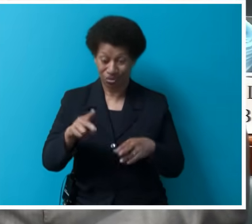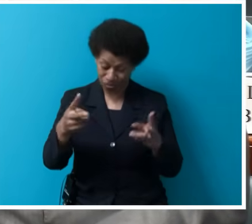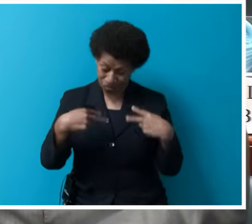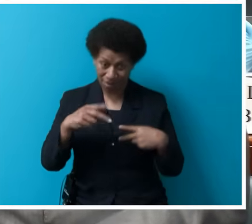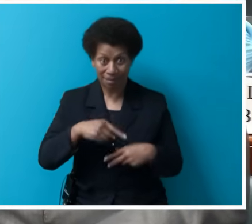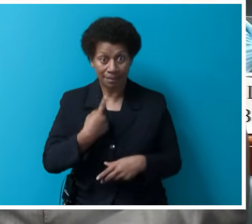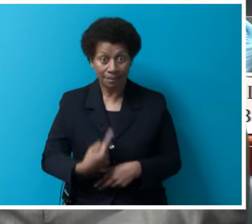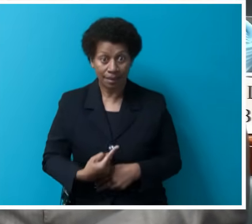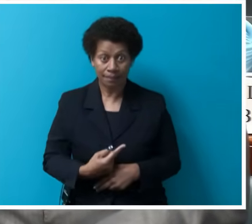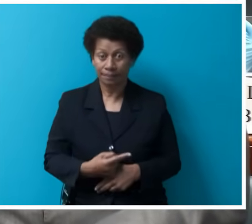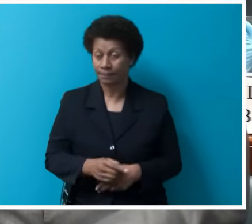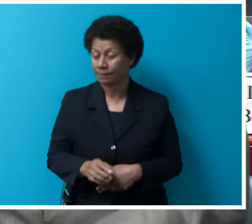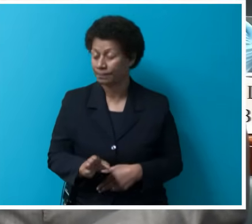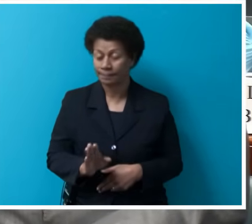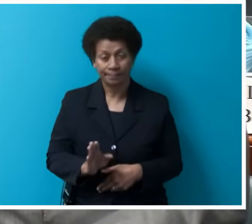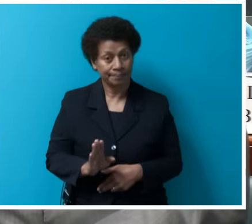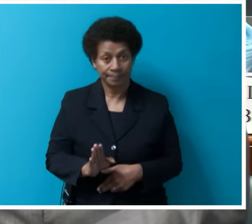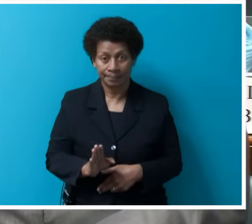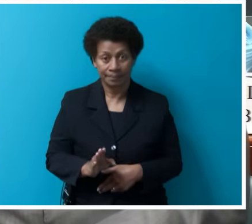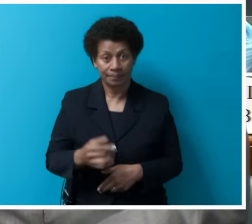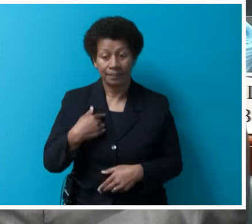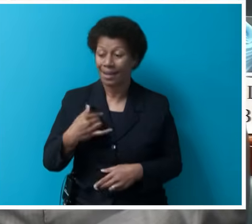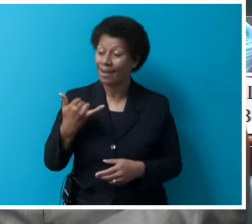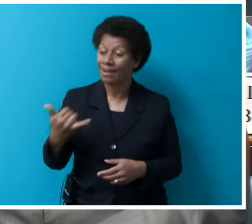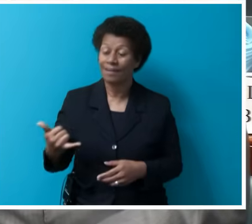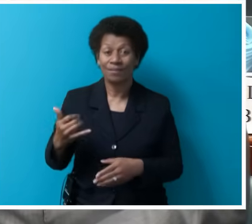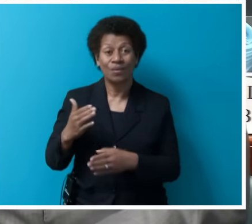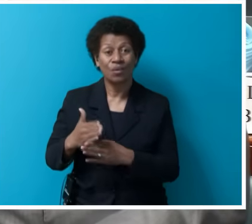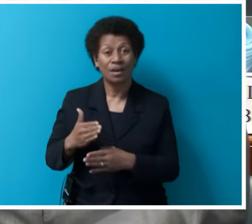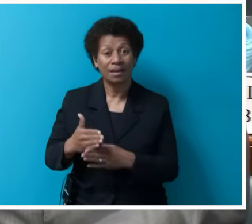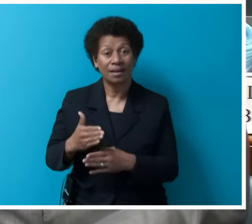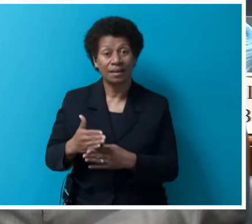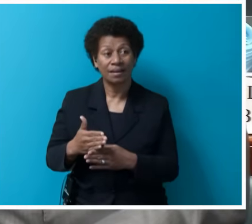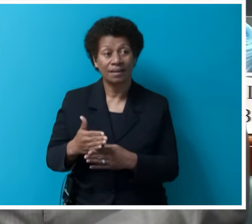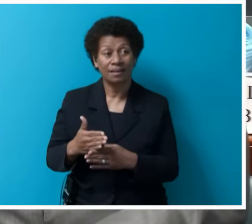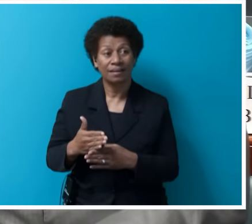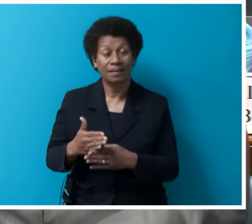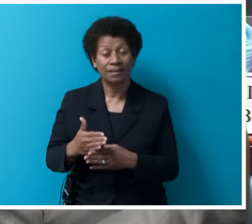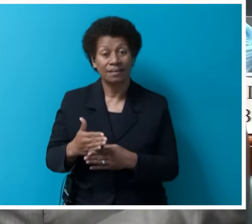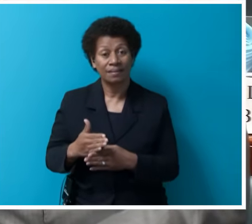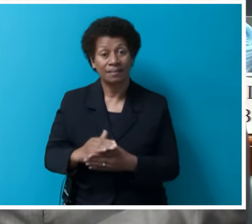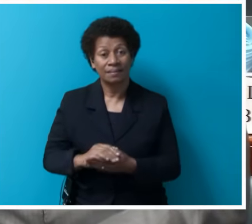that was paying me more than what I'm getting now 10 years ago. So